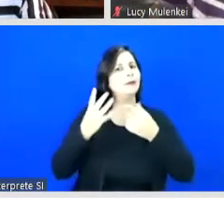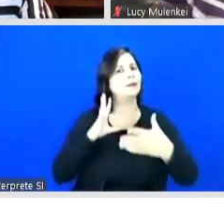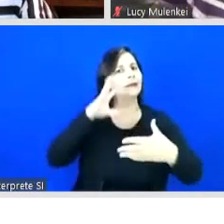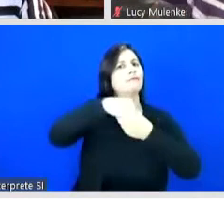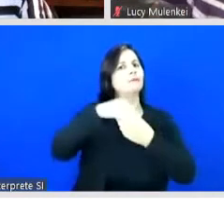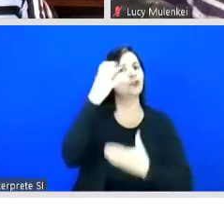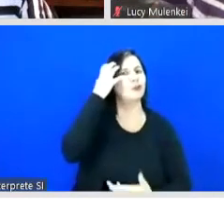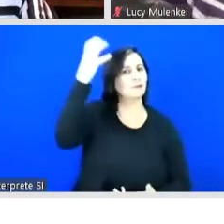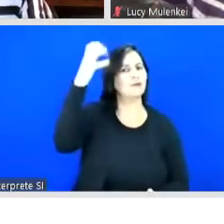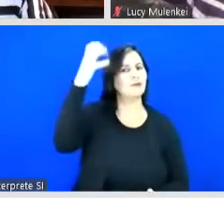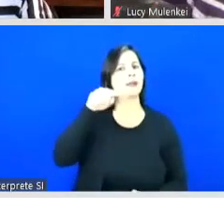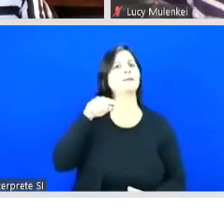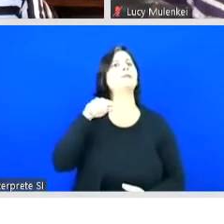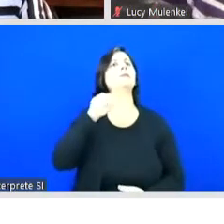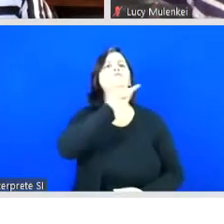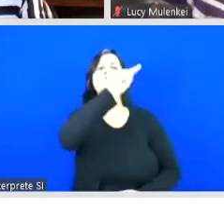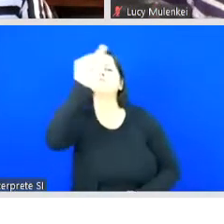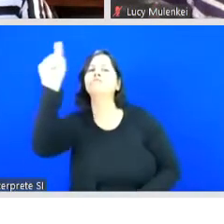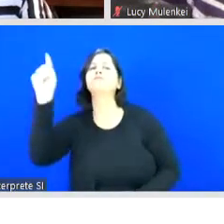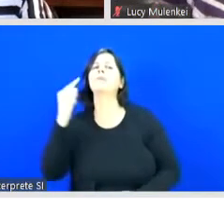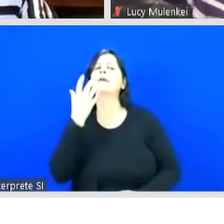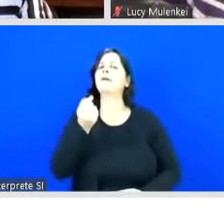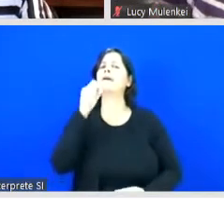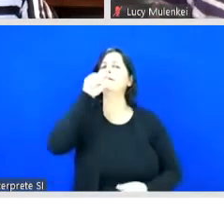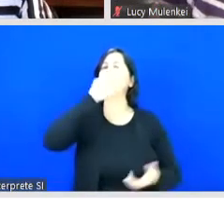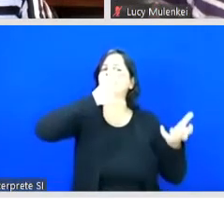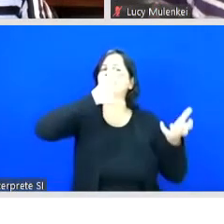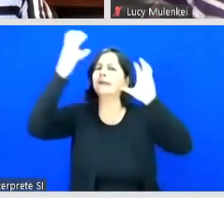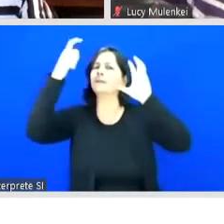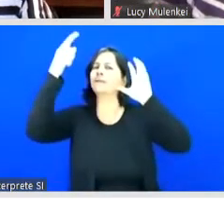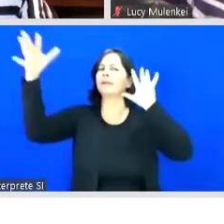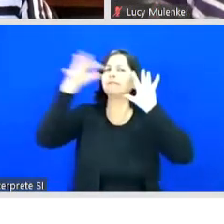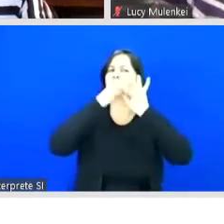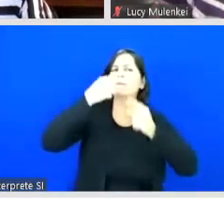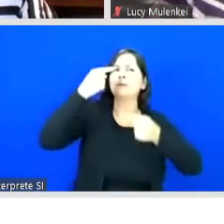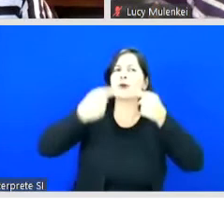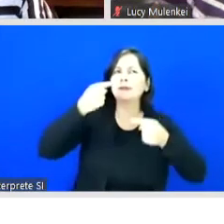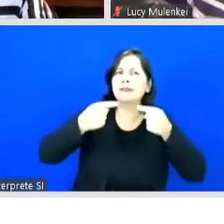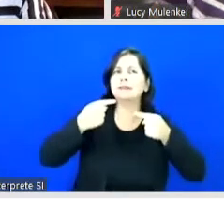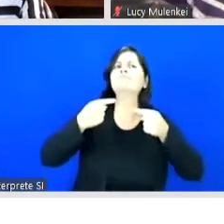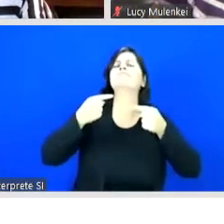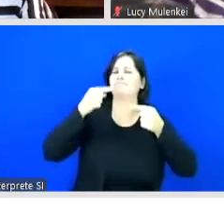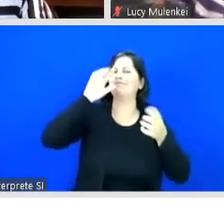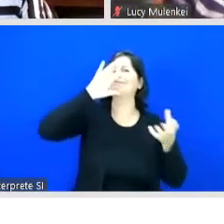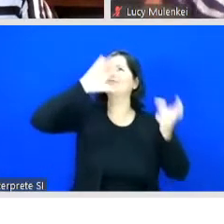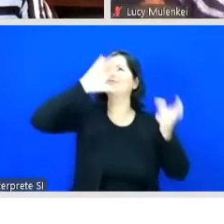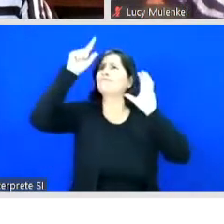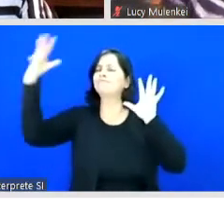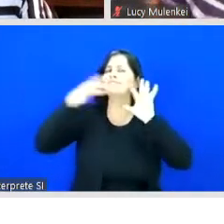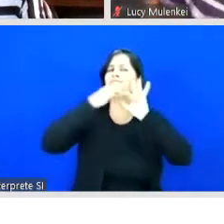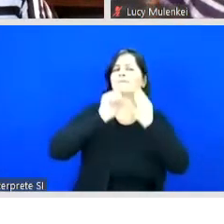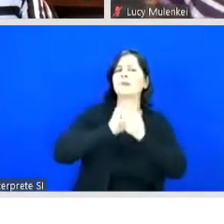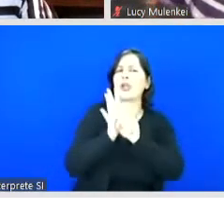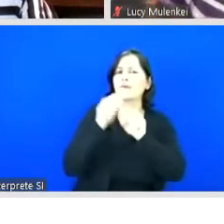laws relevant to the environment and climate change. The private sector also has a role to play, as they